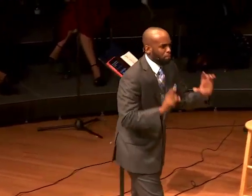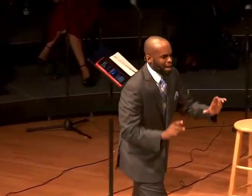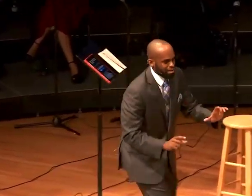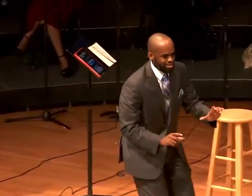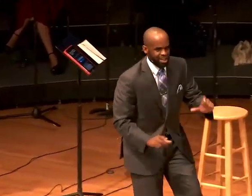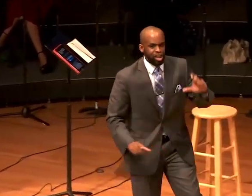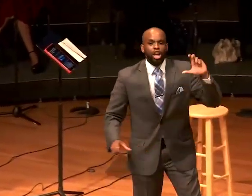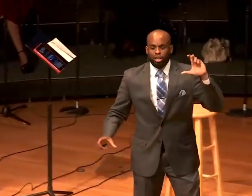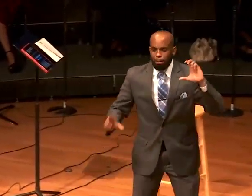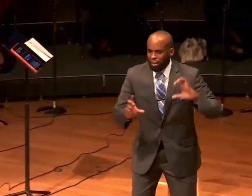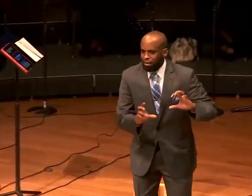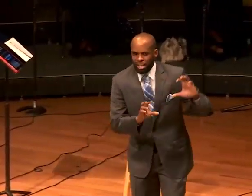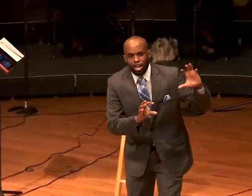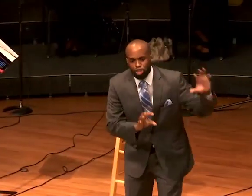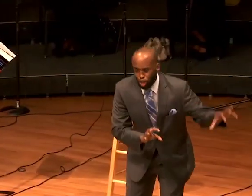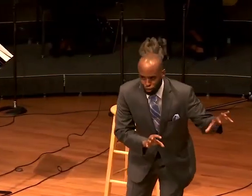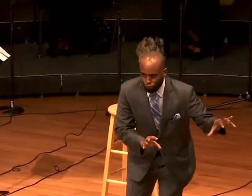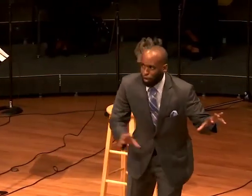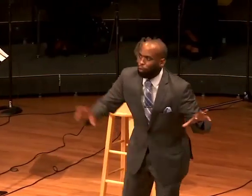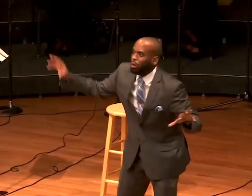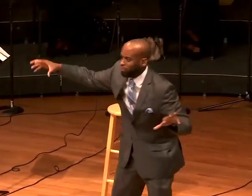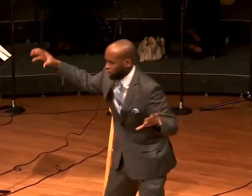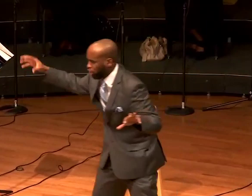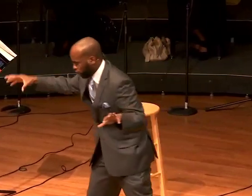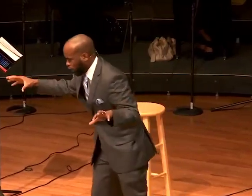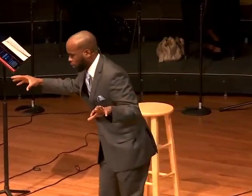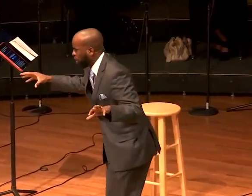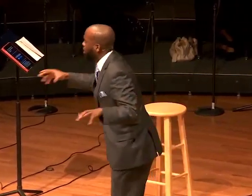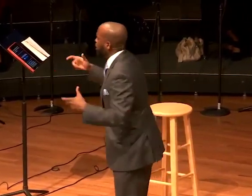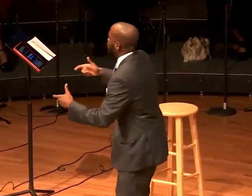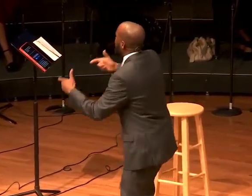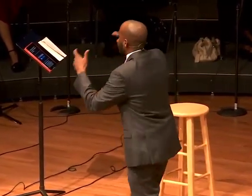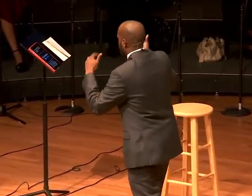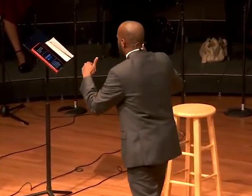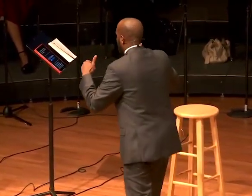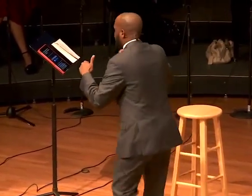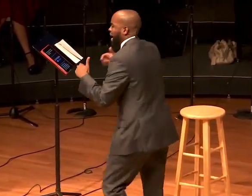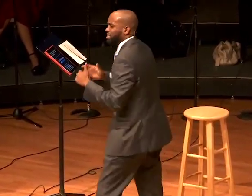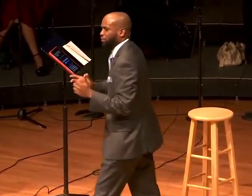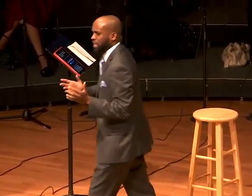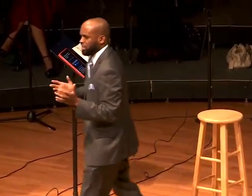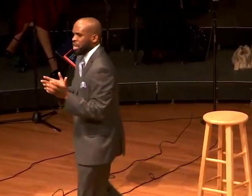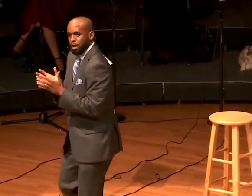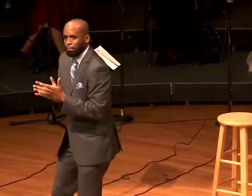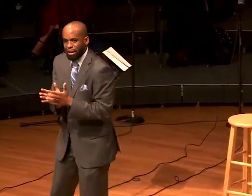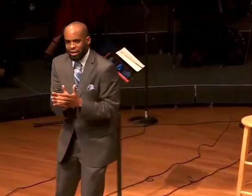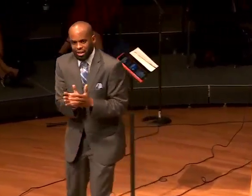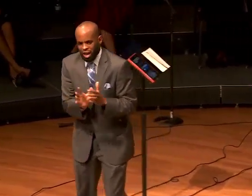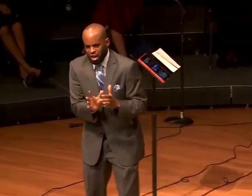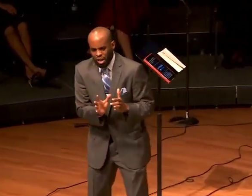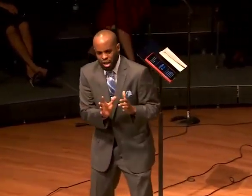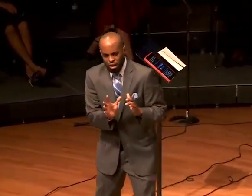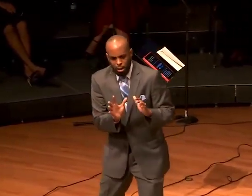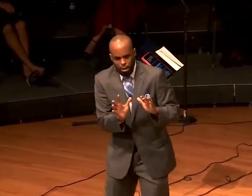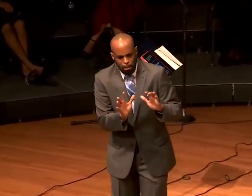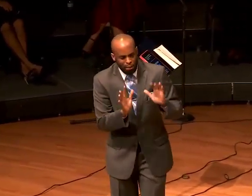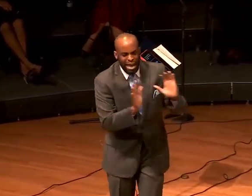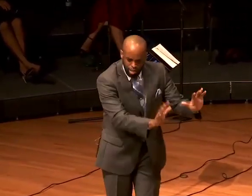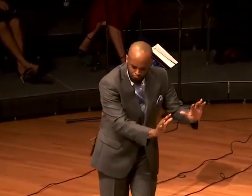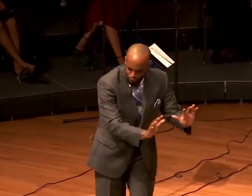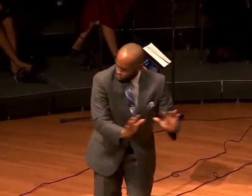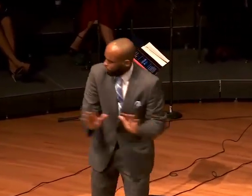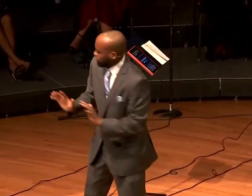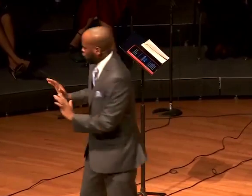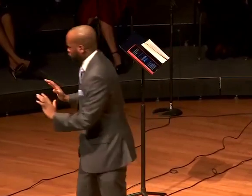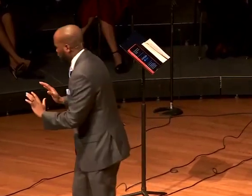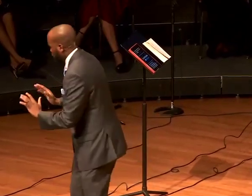often comparing church folk with church folk. But we interpret it as if he's comparing